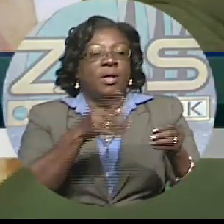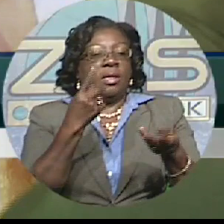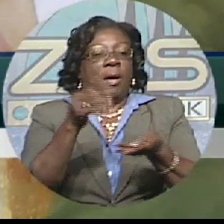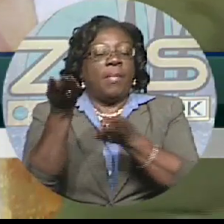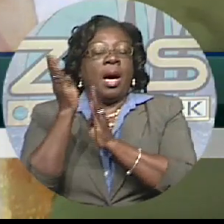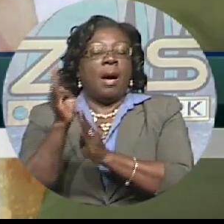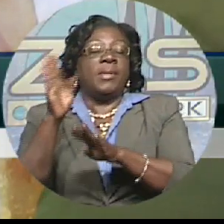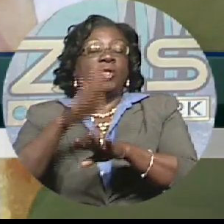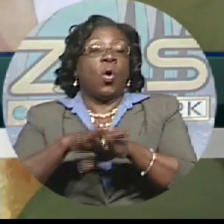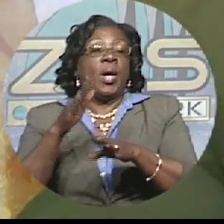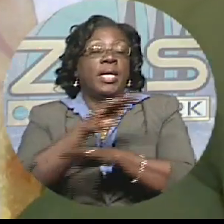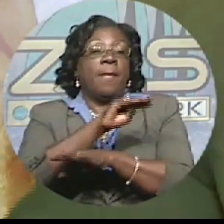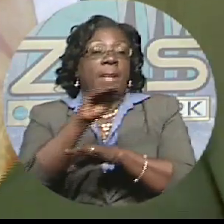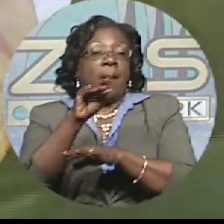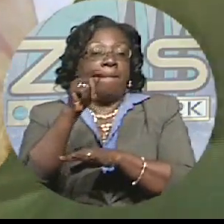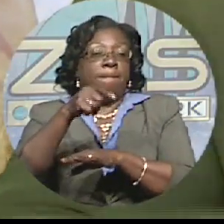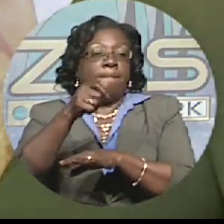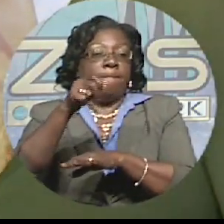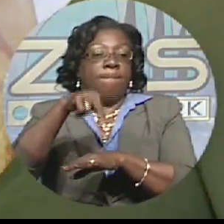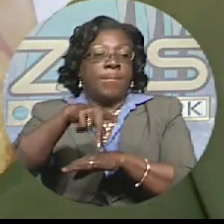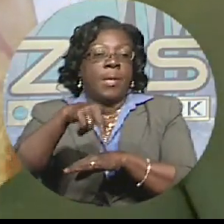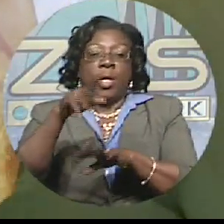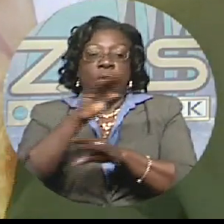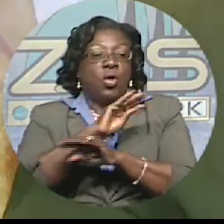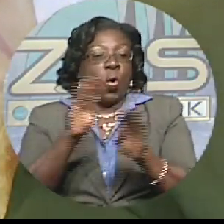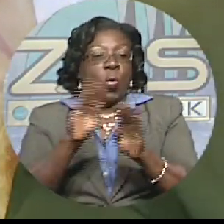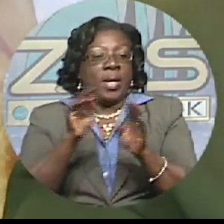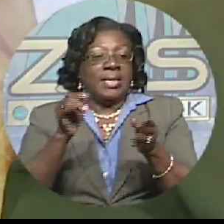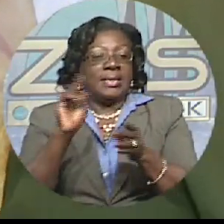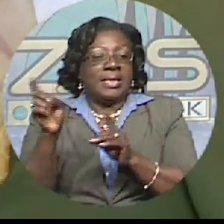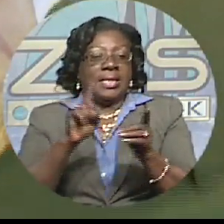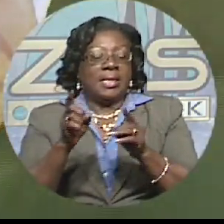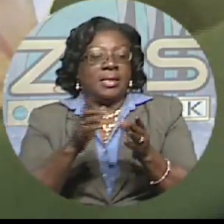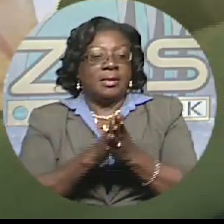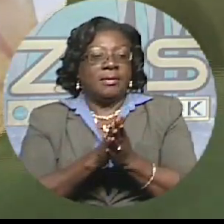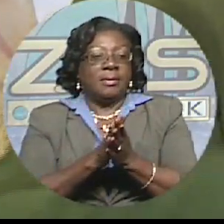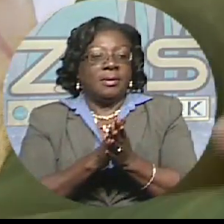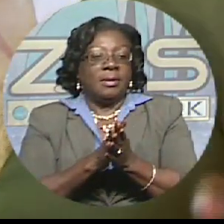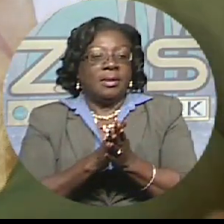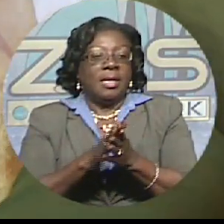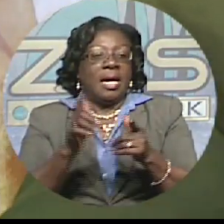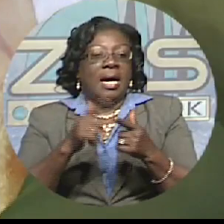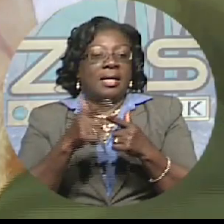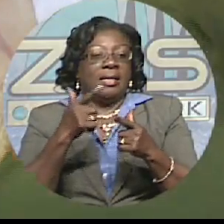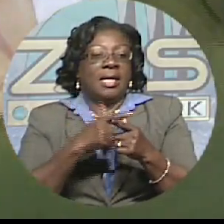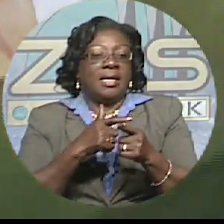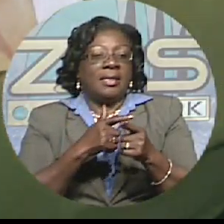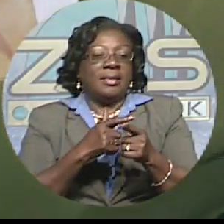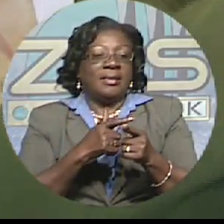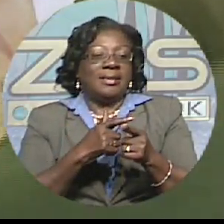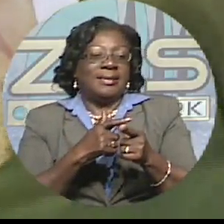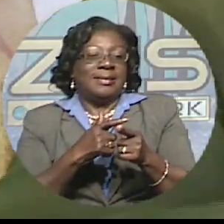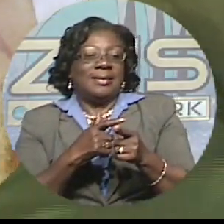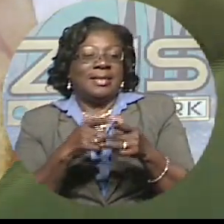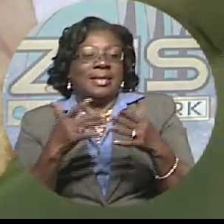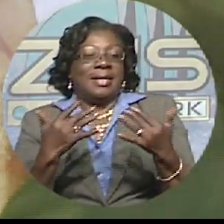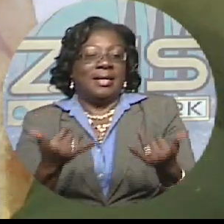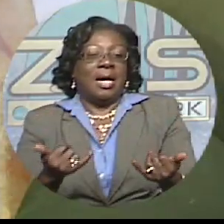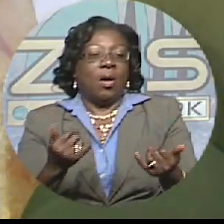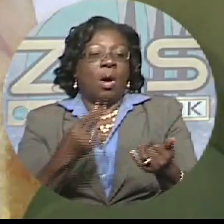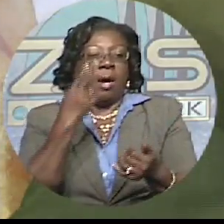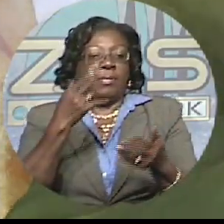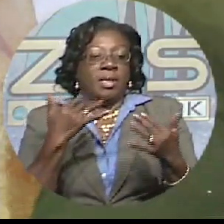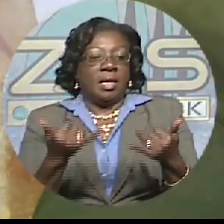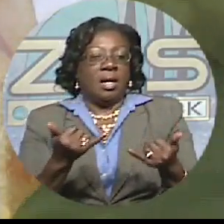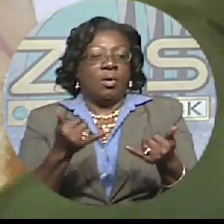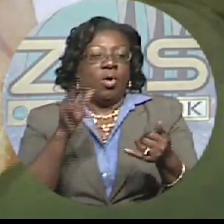Bahamas on the map. No one did it. And then, and now, up to